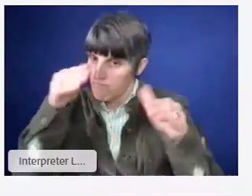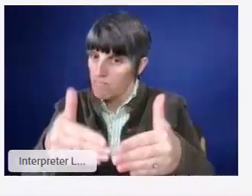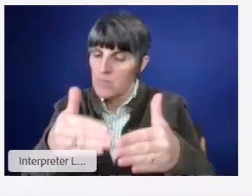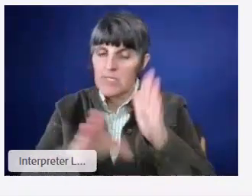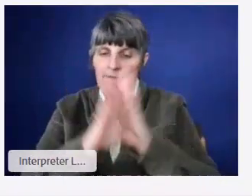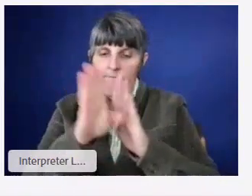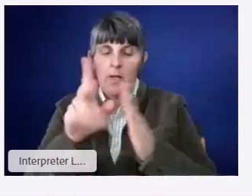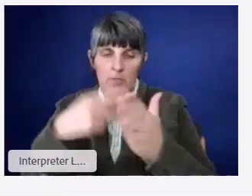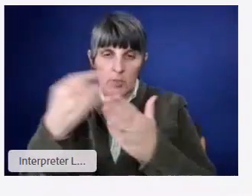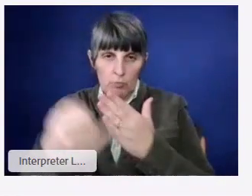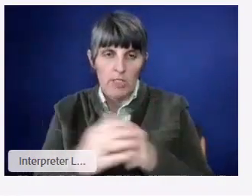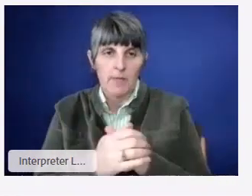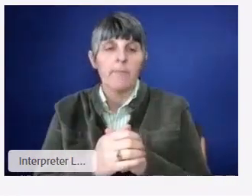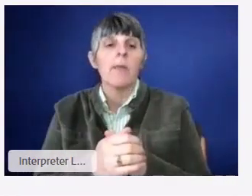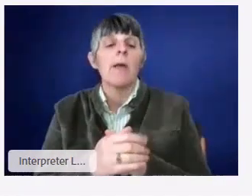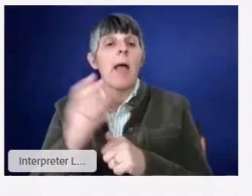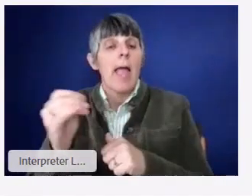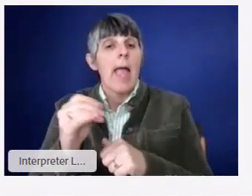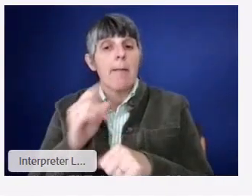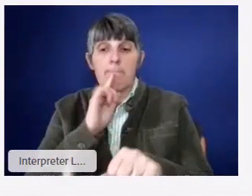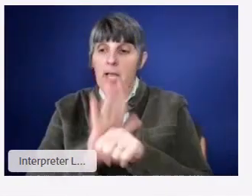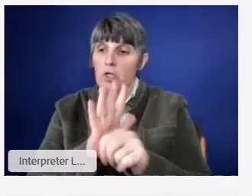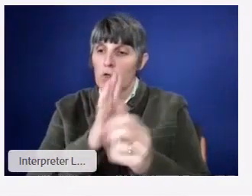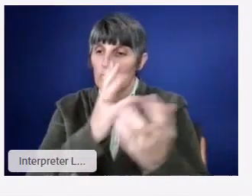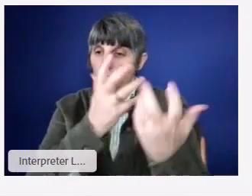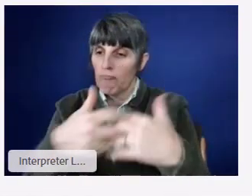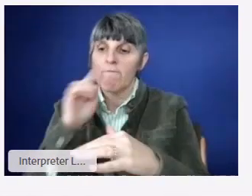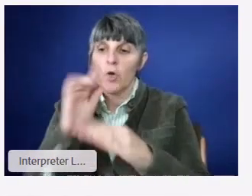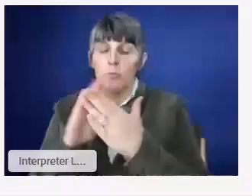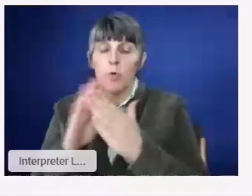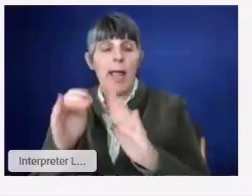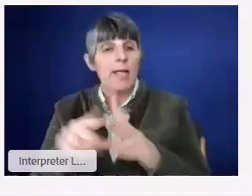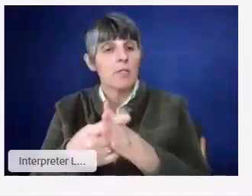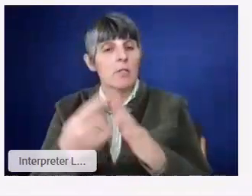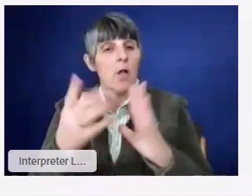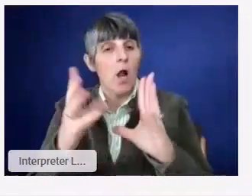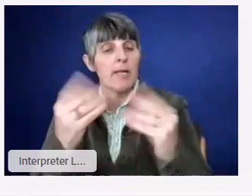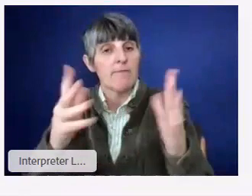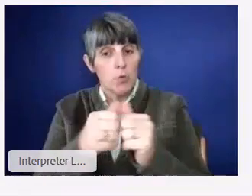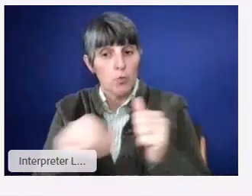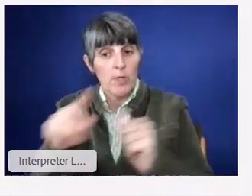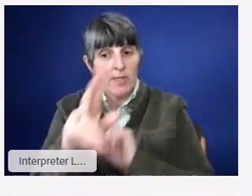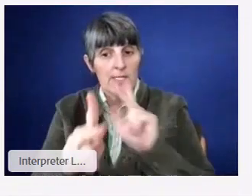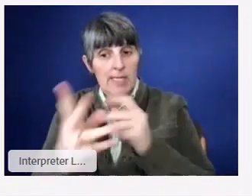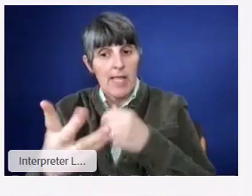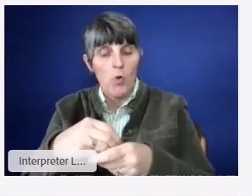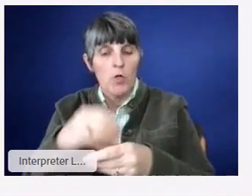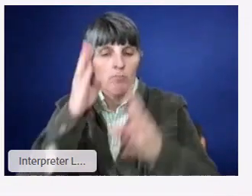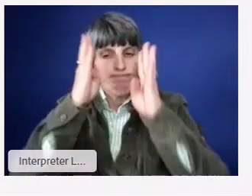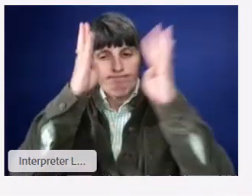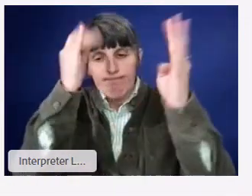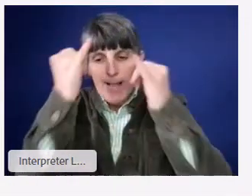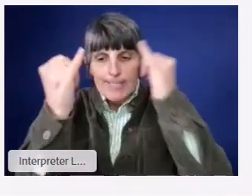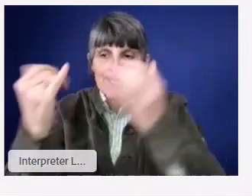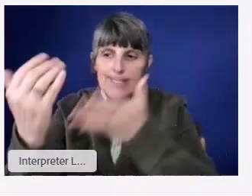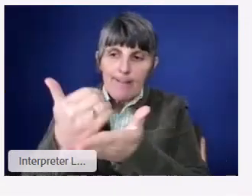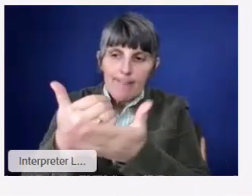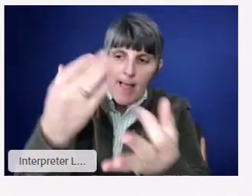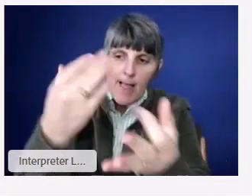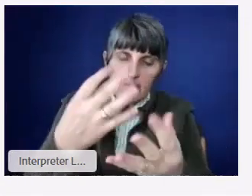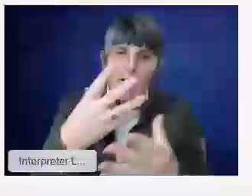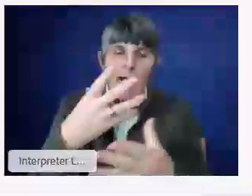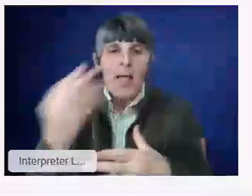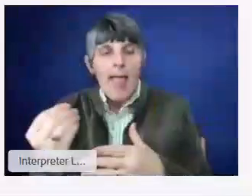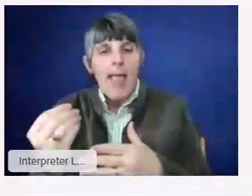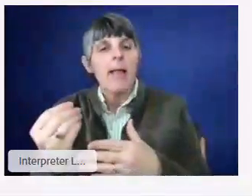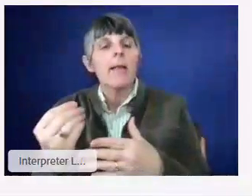this project and ensure it works for their community, and we began having meetings with these stakeholders to generate ideas and get their feedback as the concept